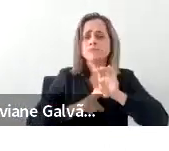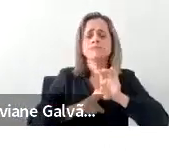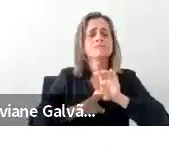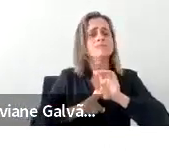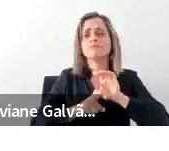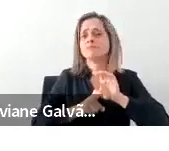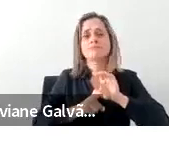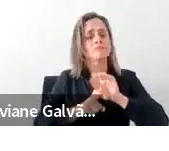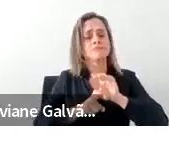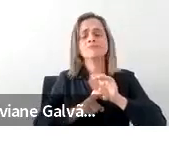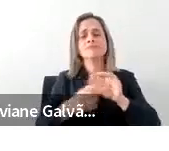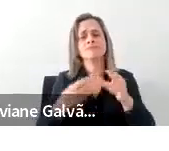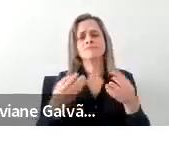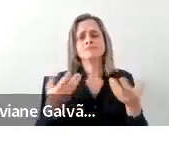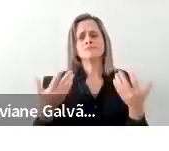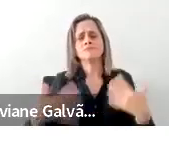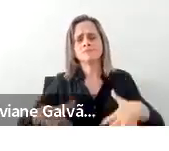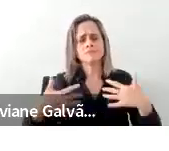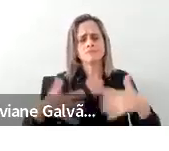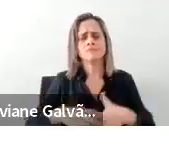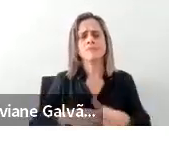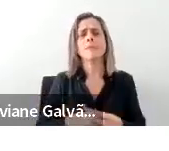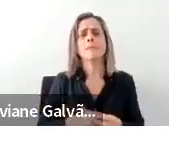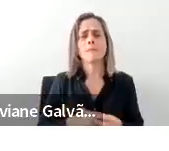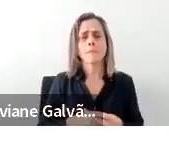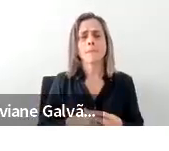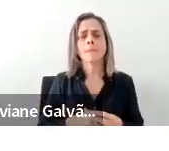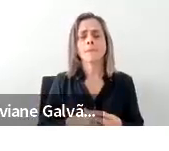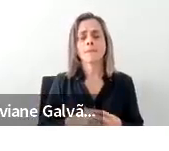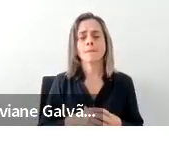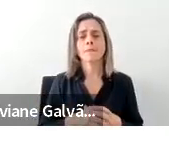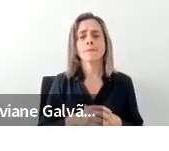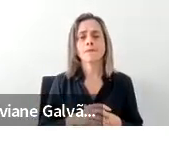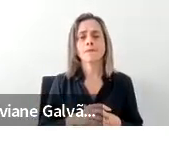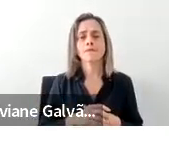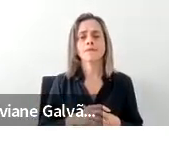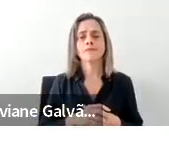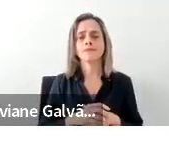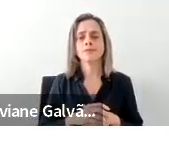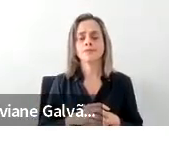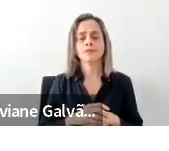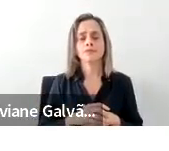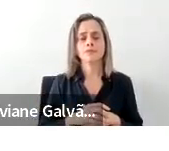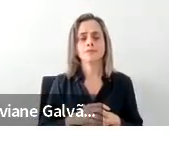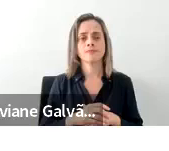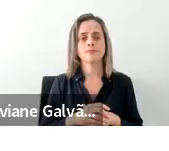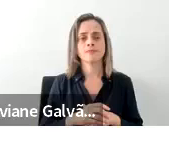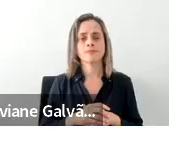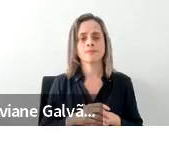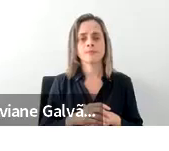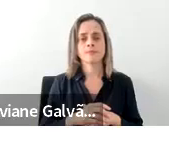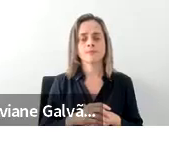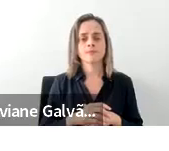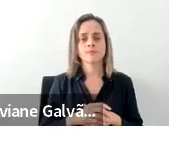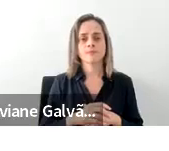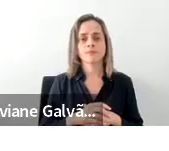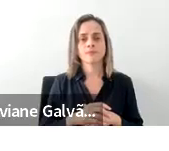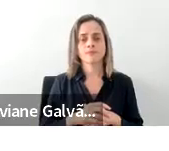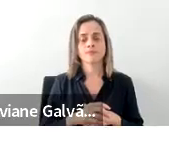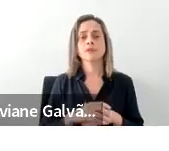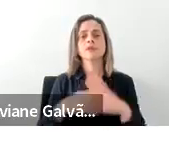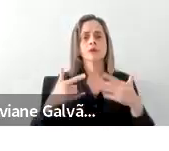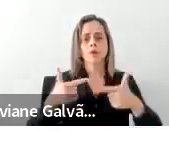own personal relations and are not disguised as social relations between things, between the products of labor.